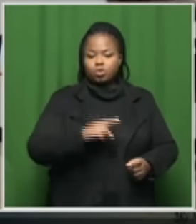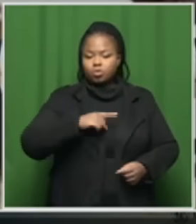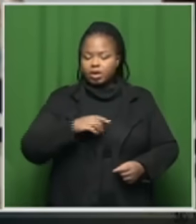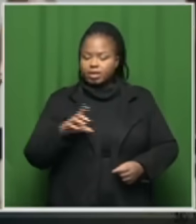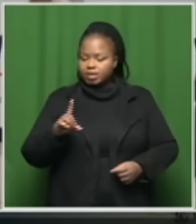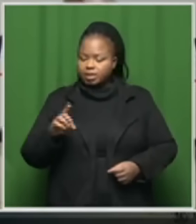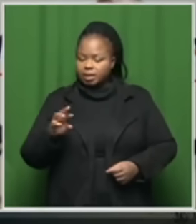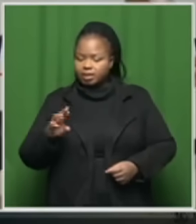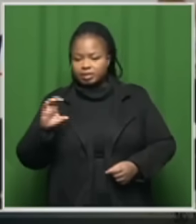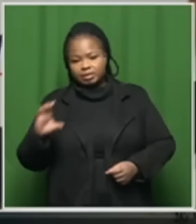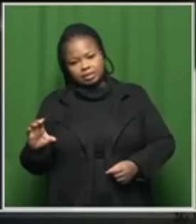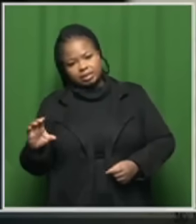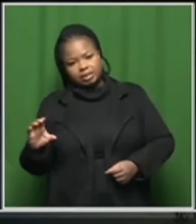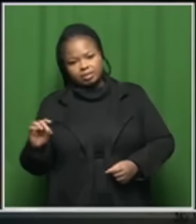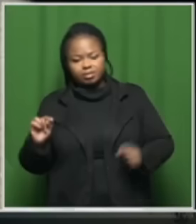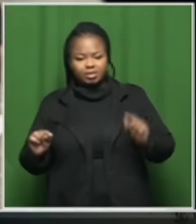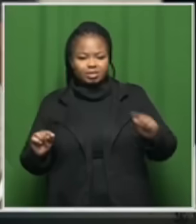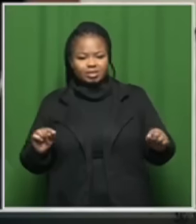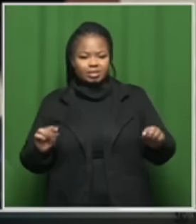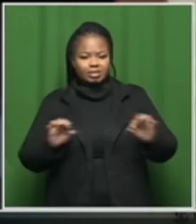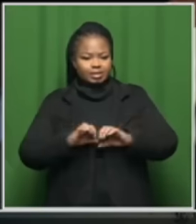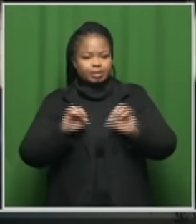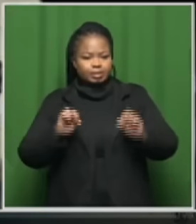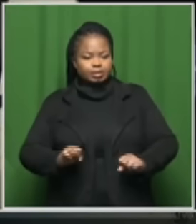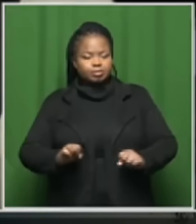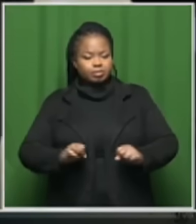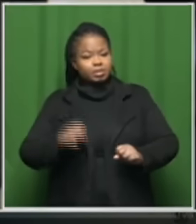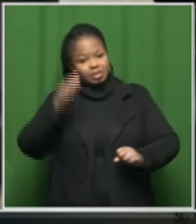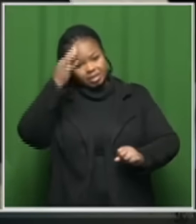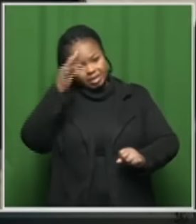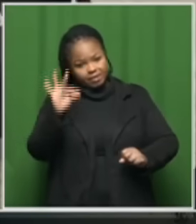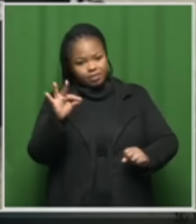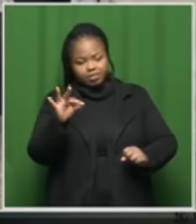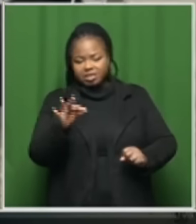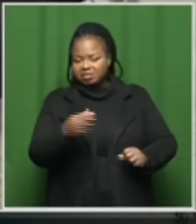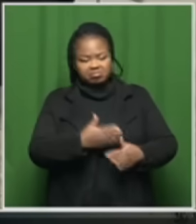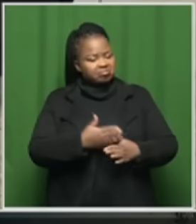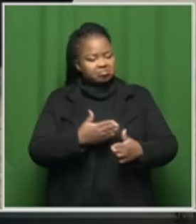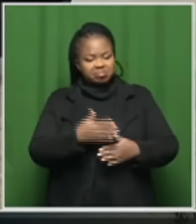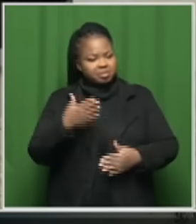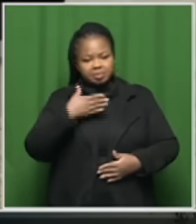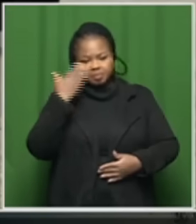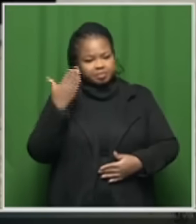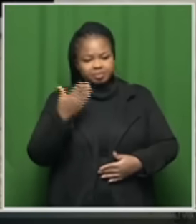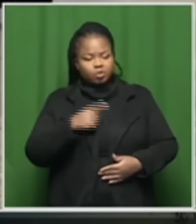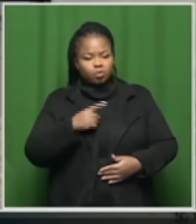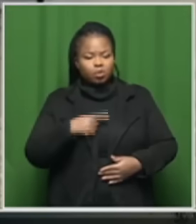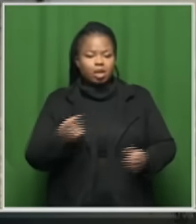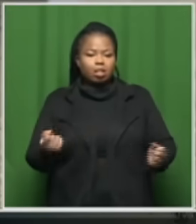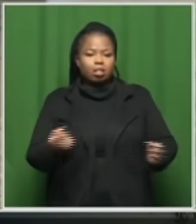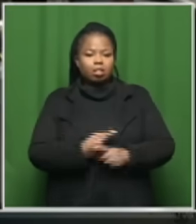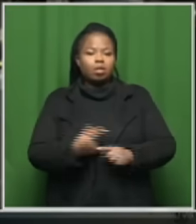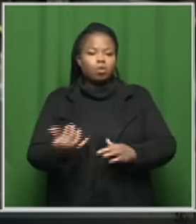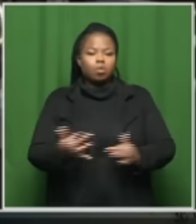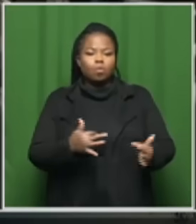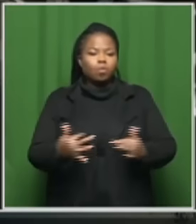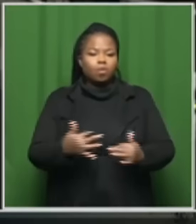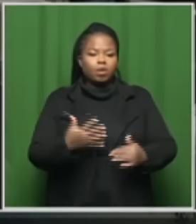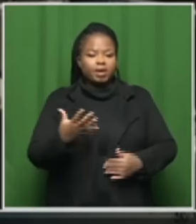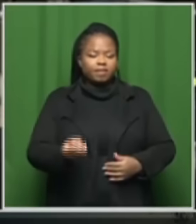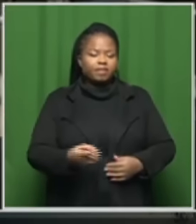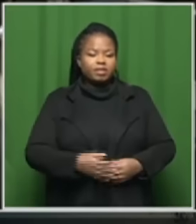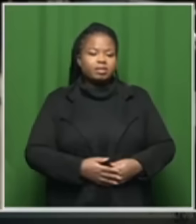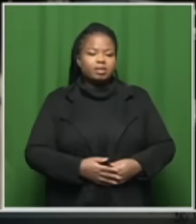systems and the institutions of government are not functioning well because of the conflict. And then